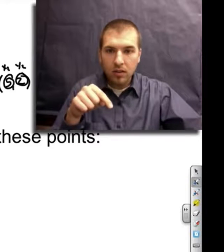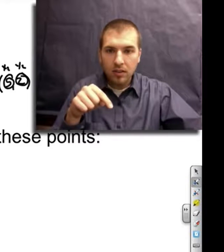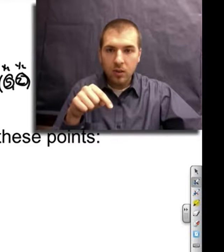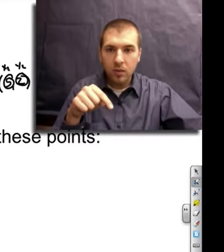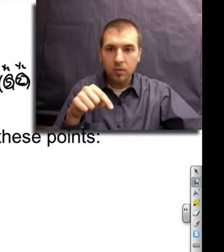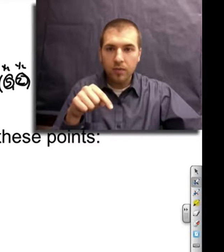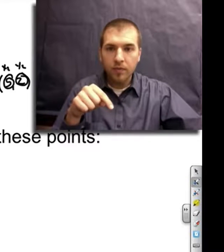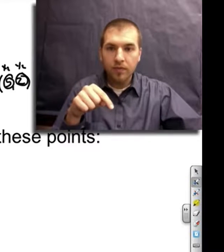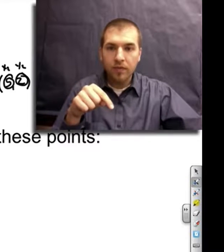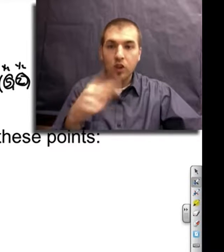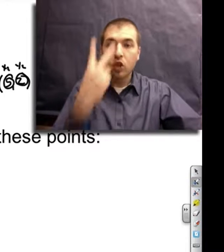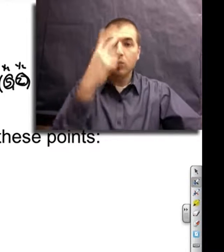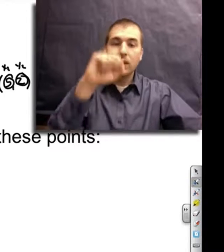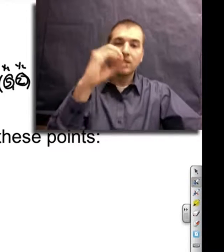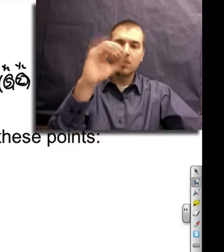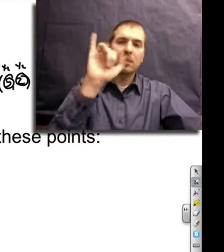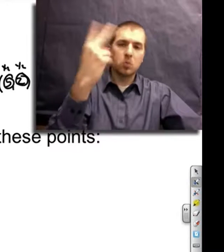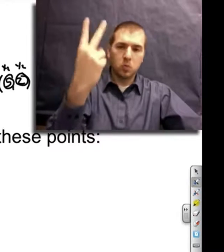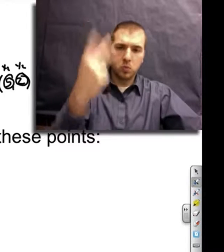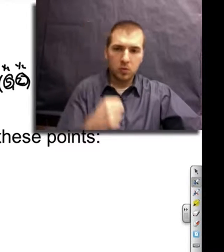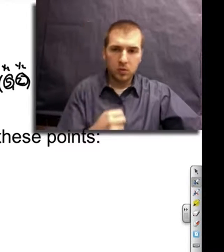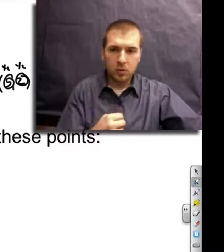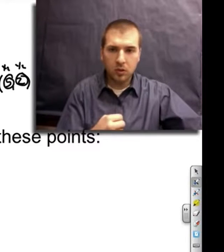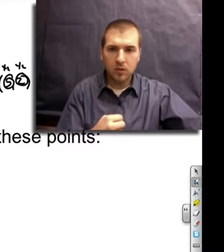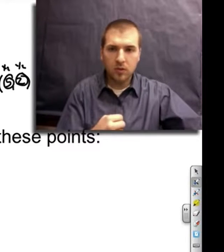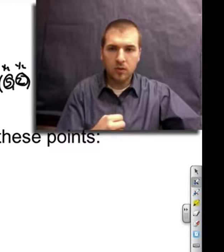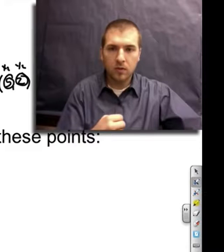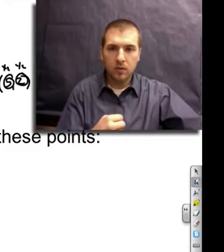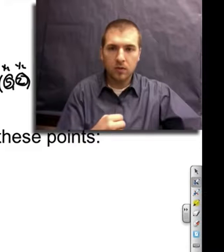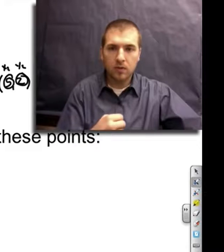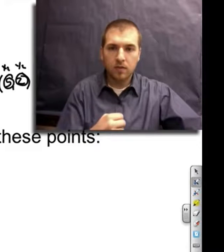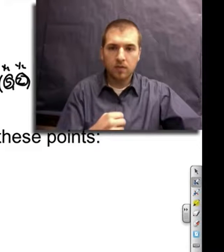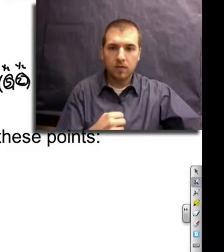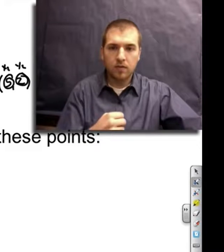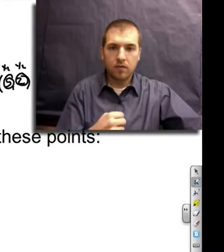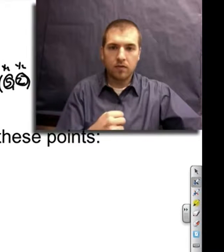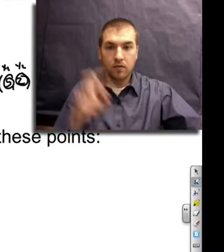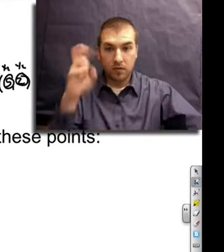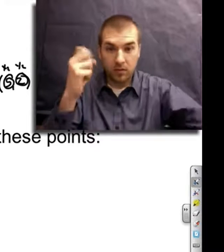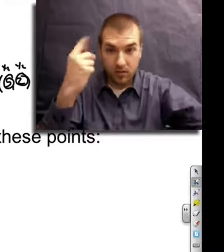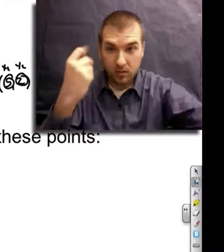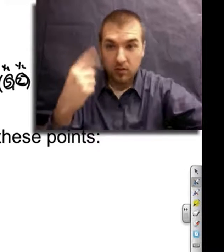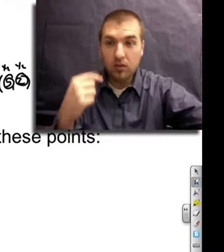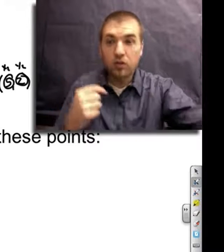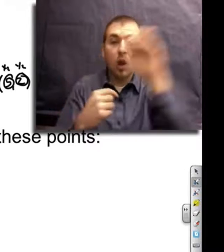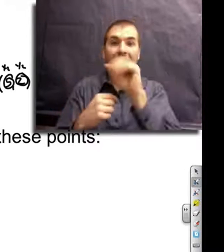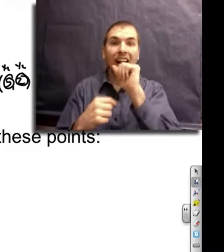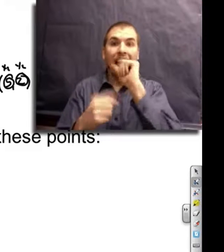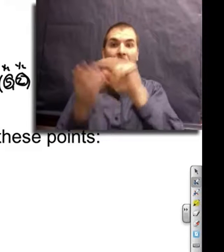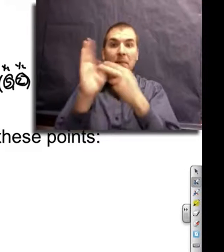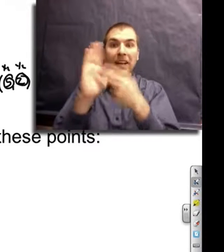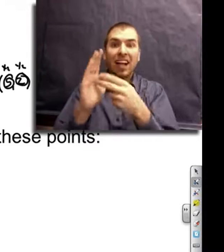minus x1, which is 0. So it's 2 over 5.